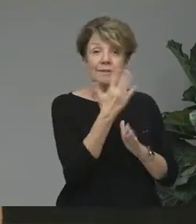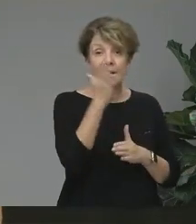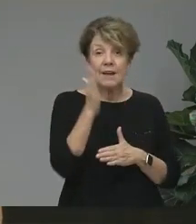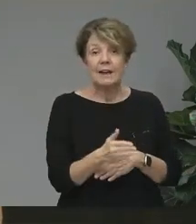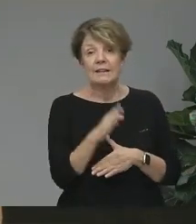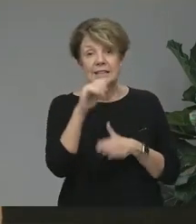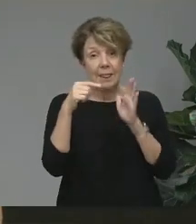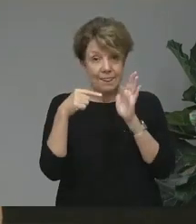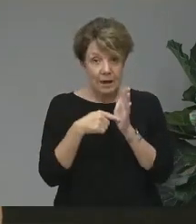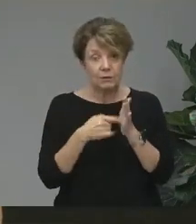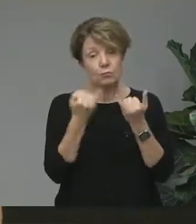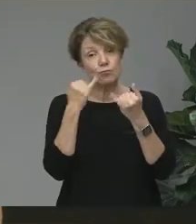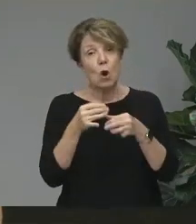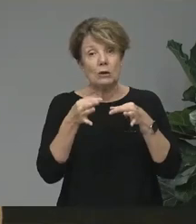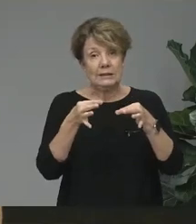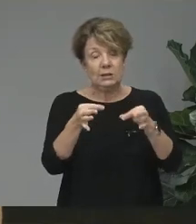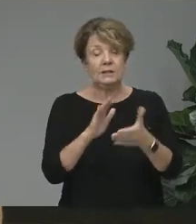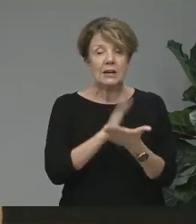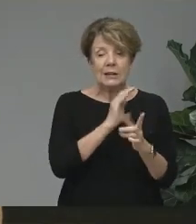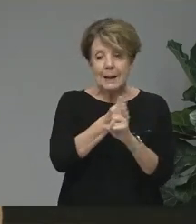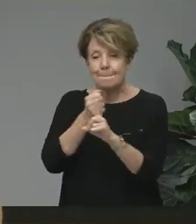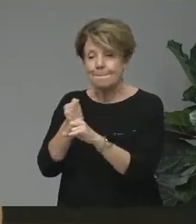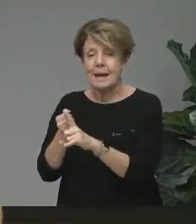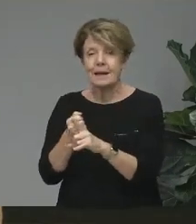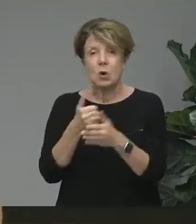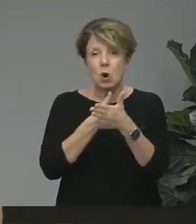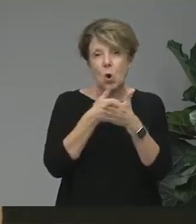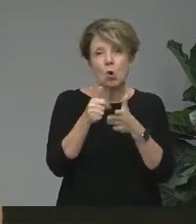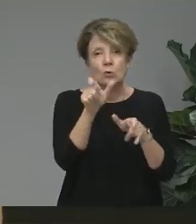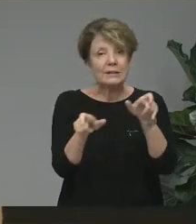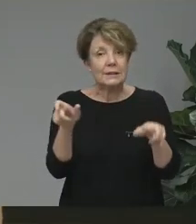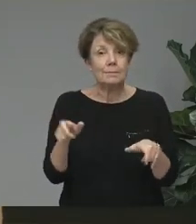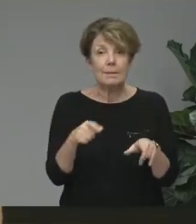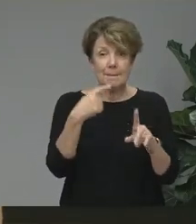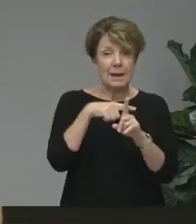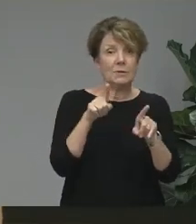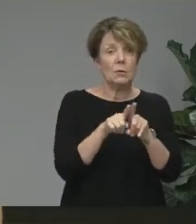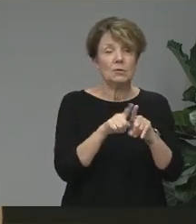wrong decisions affecting an ordinary citizen and their livelihood.